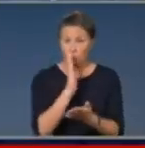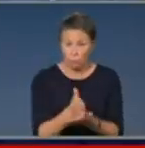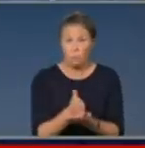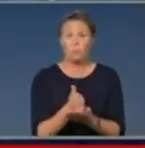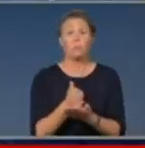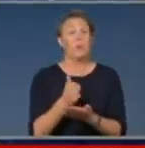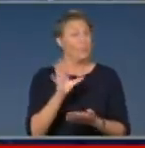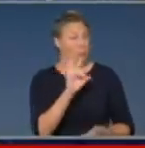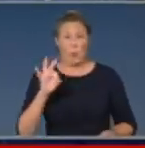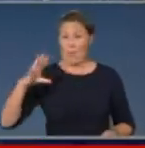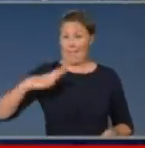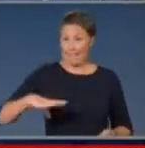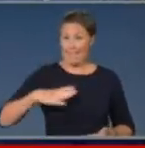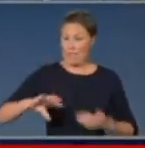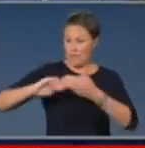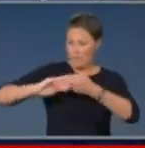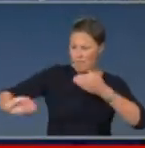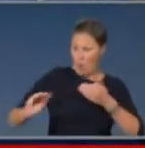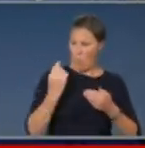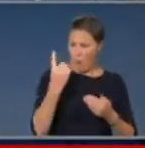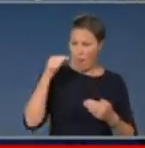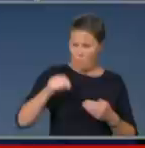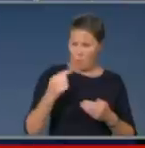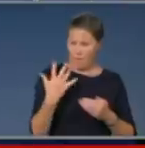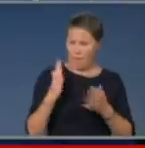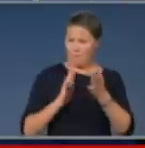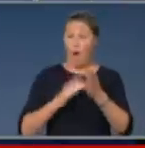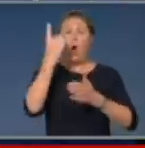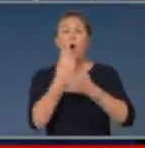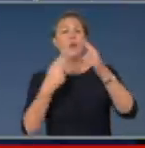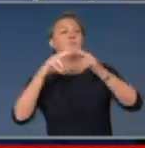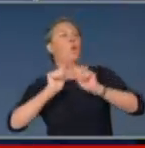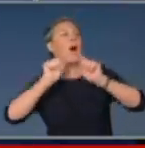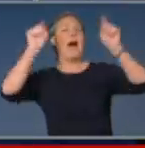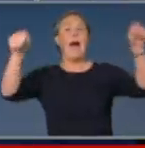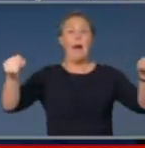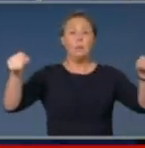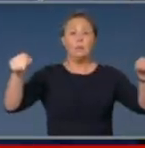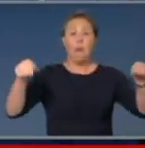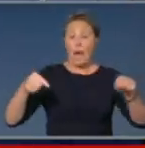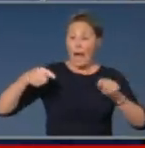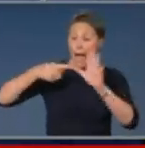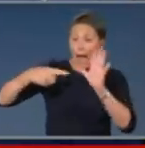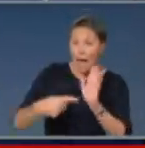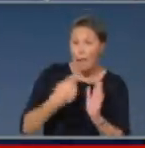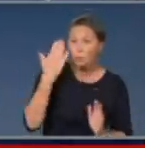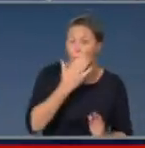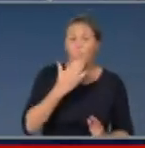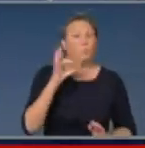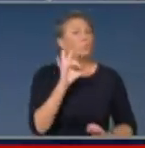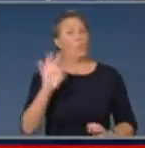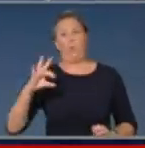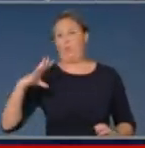clear than that. The 1.5 metre in classrooms and the 4 square metre rule is not a requirement of the